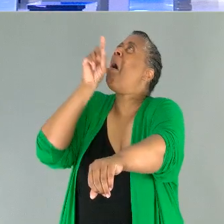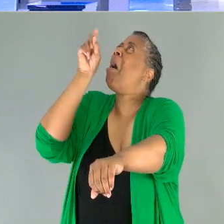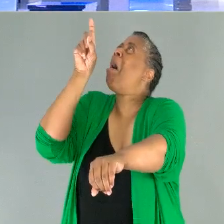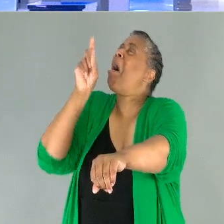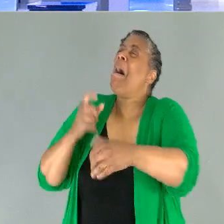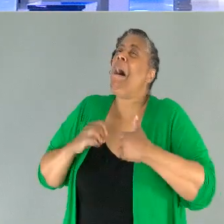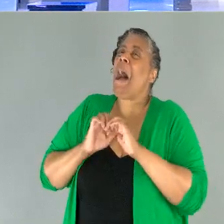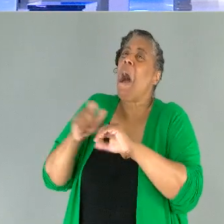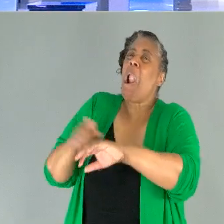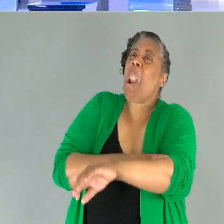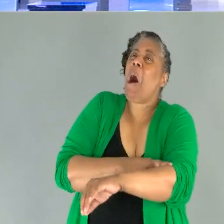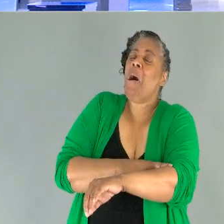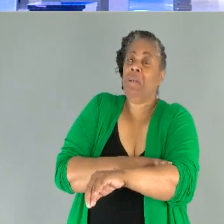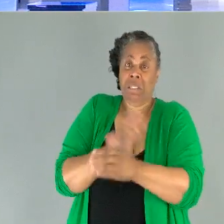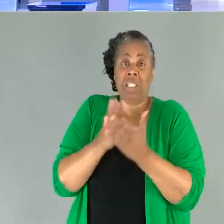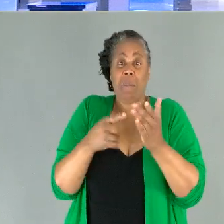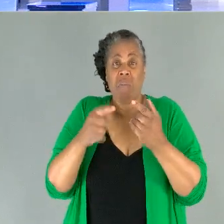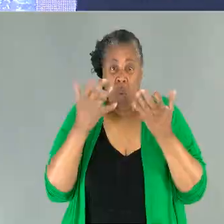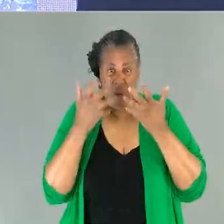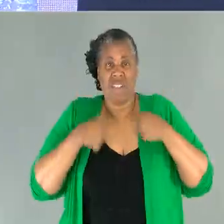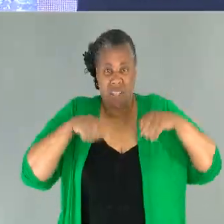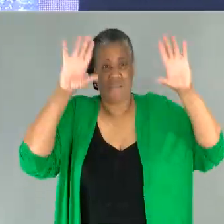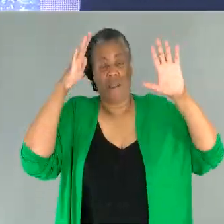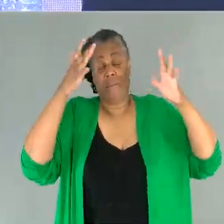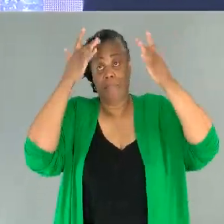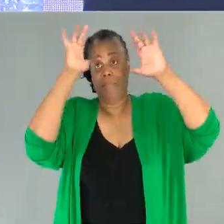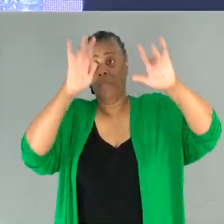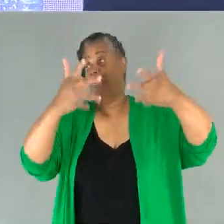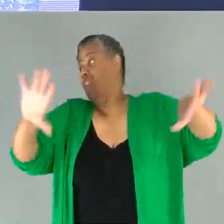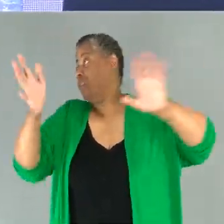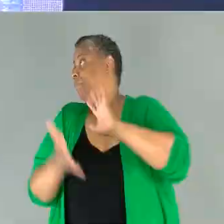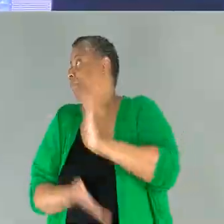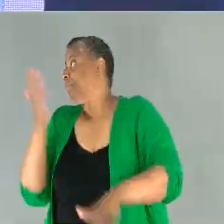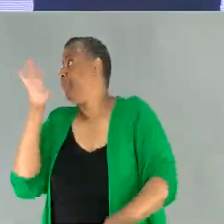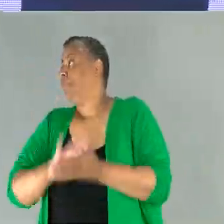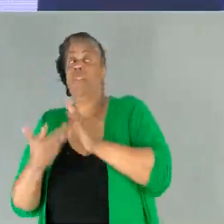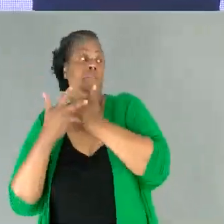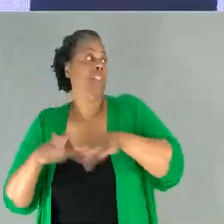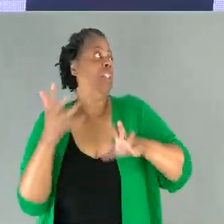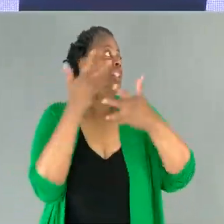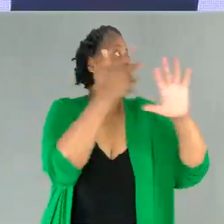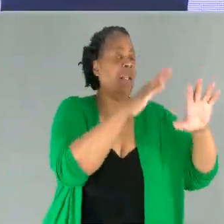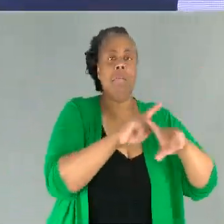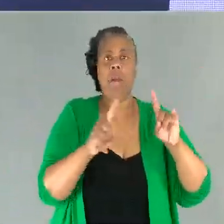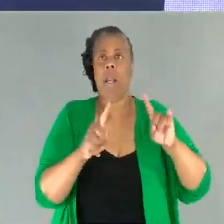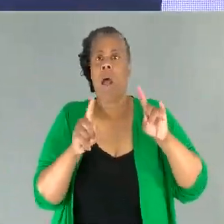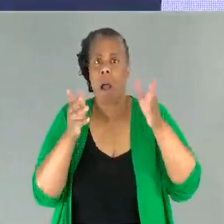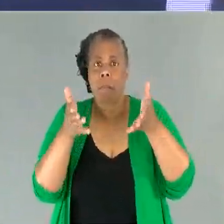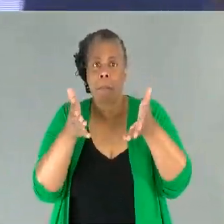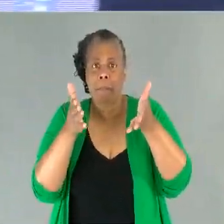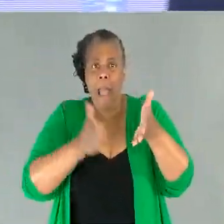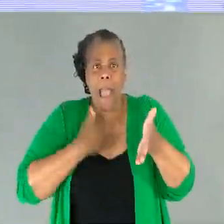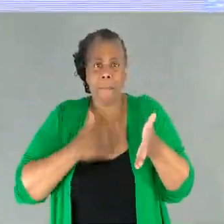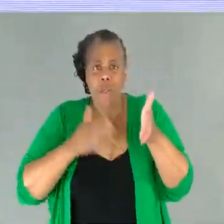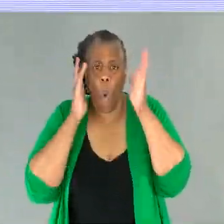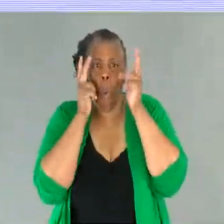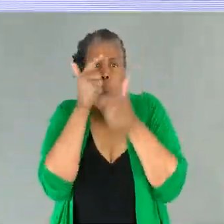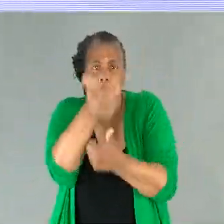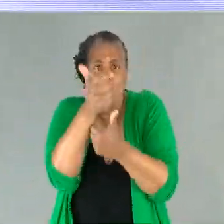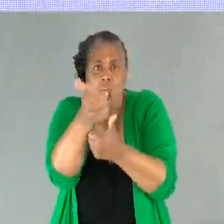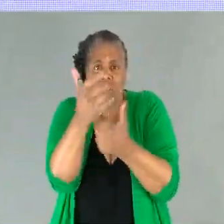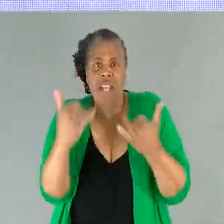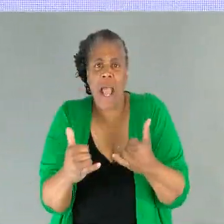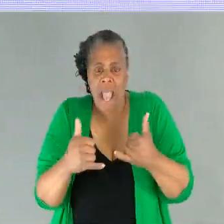are about to throw in the towel. You're about to give up. And I'm so glad that you tuned in. I'm so glad that you're